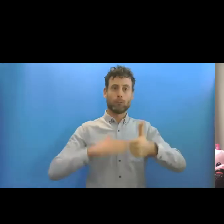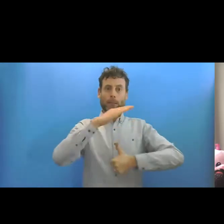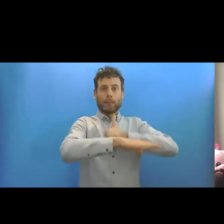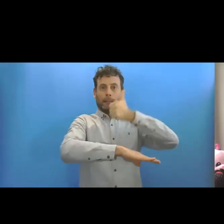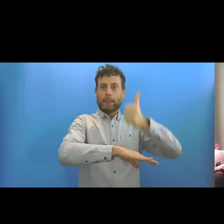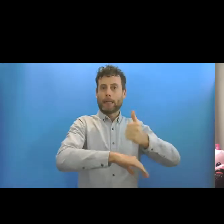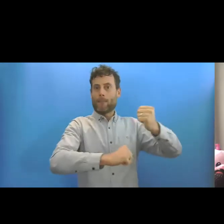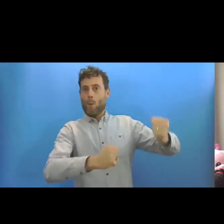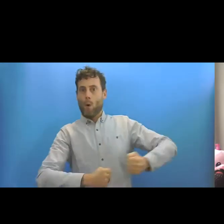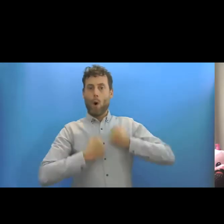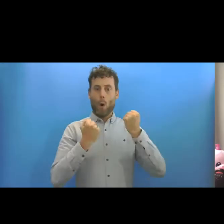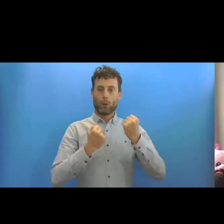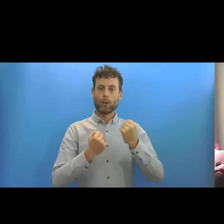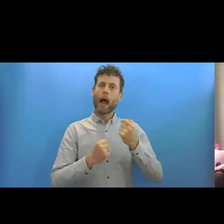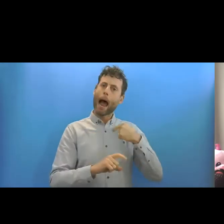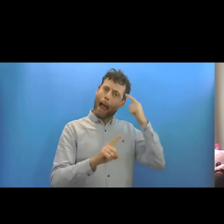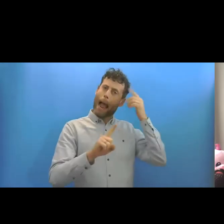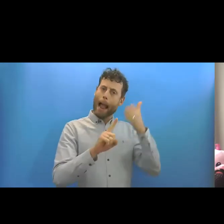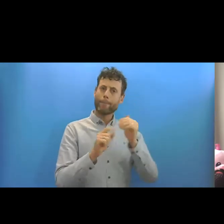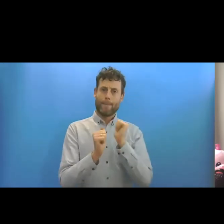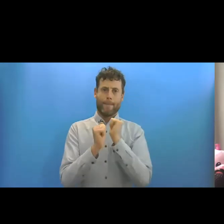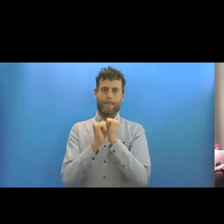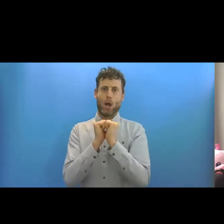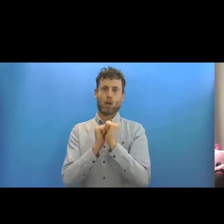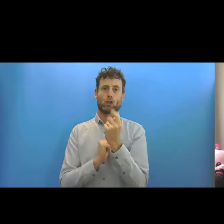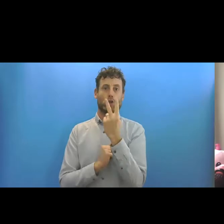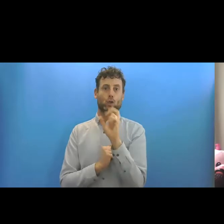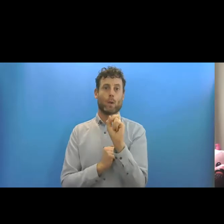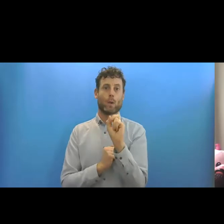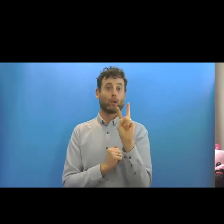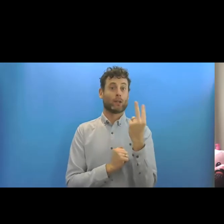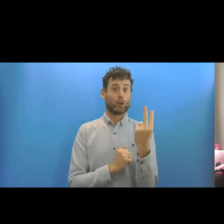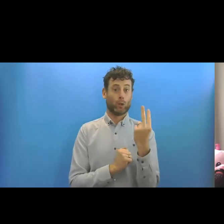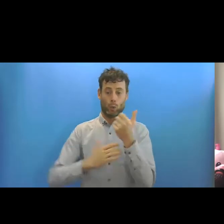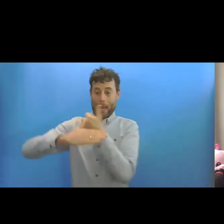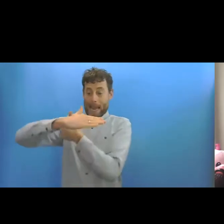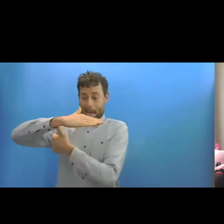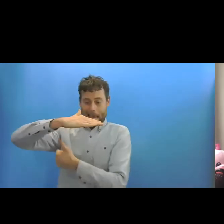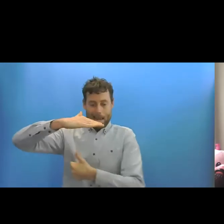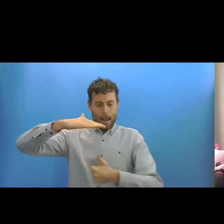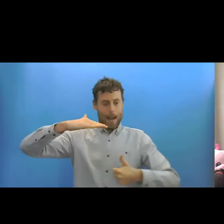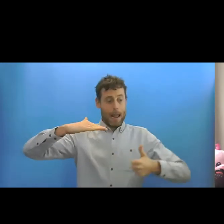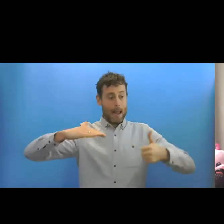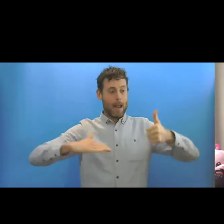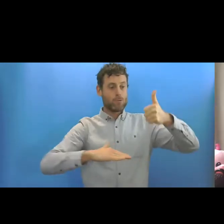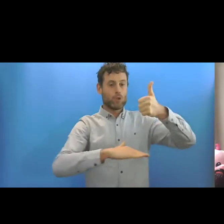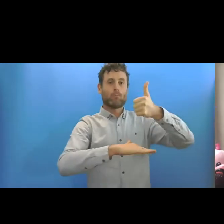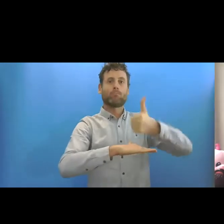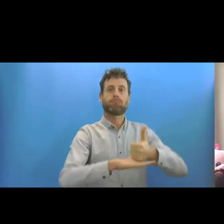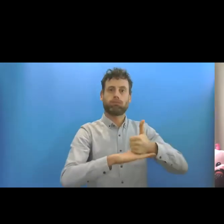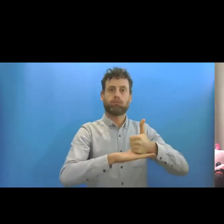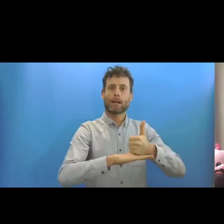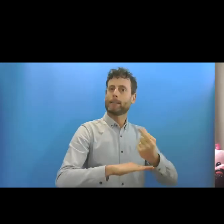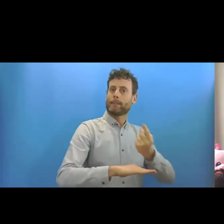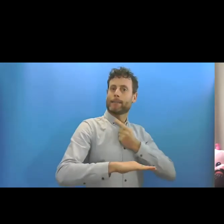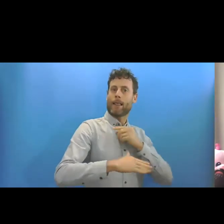fully independent, but we're starting that process early in order to slowly move things across. And I'm going to be joined